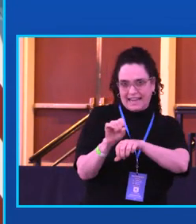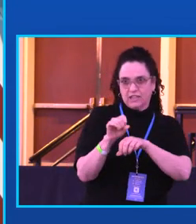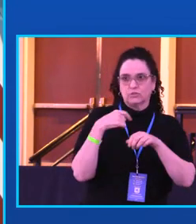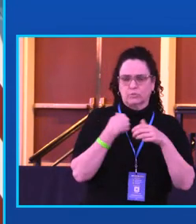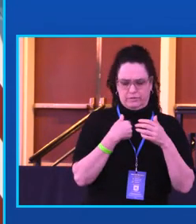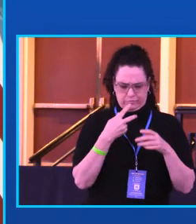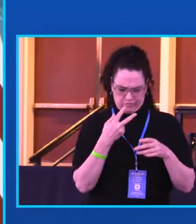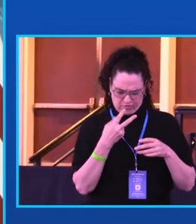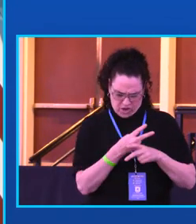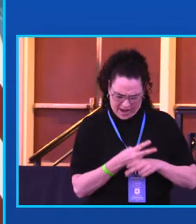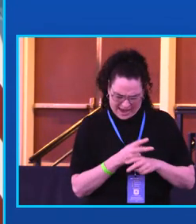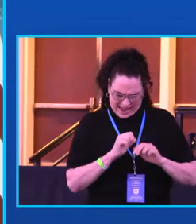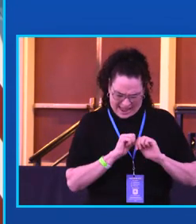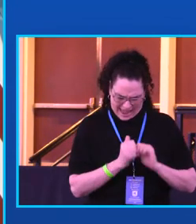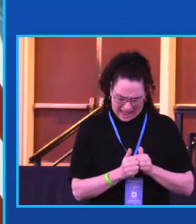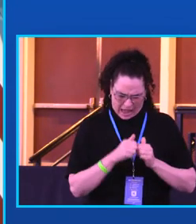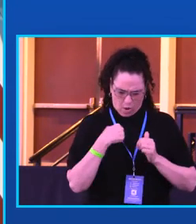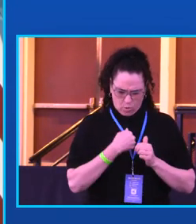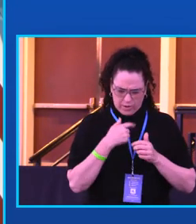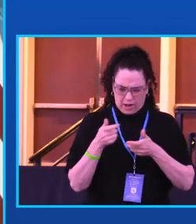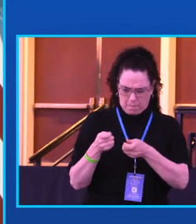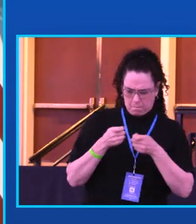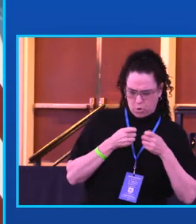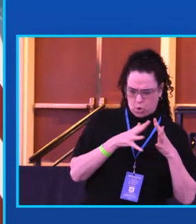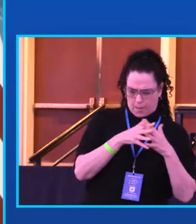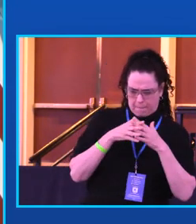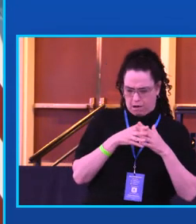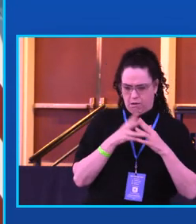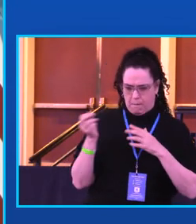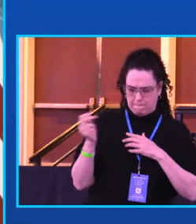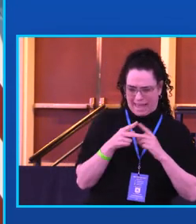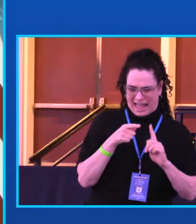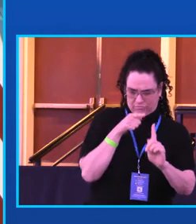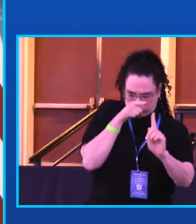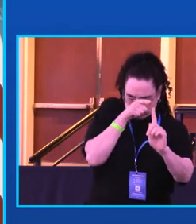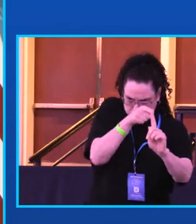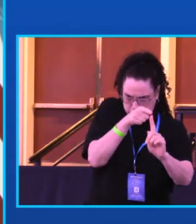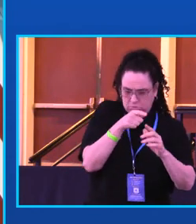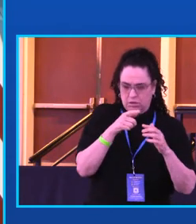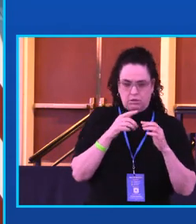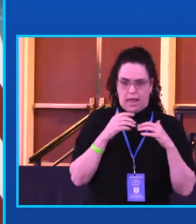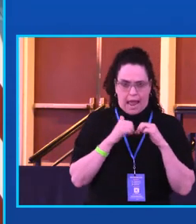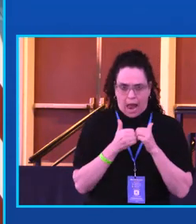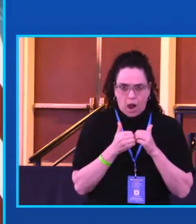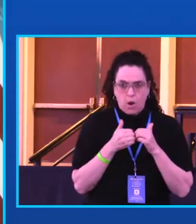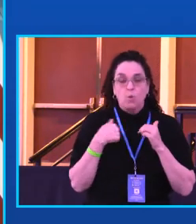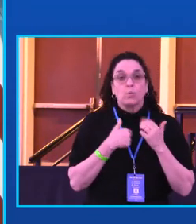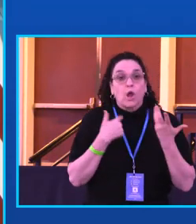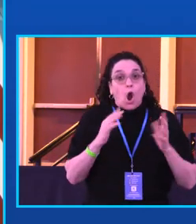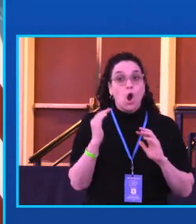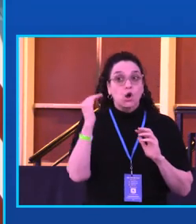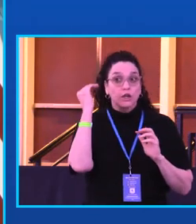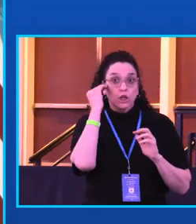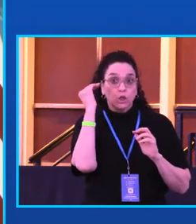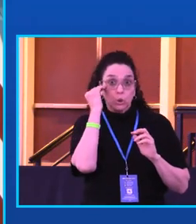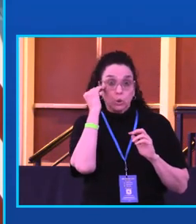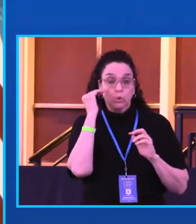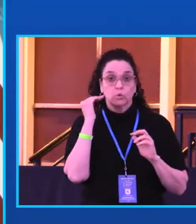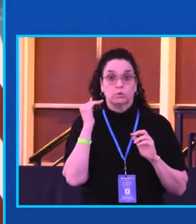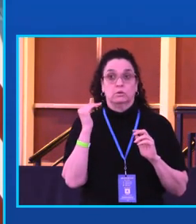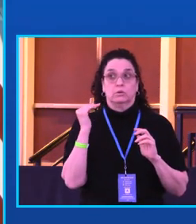people and the leaders in this room. We knew, all of us, our